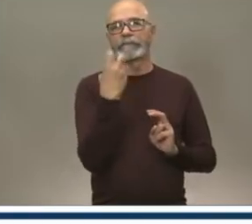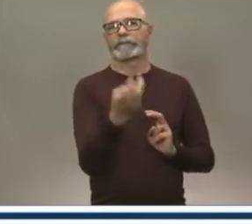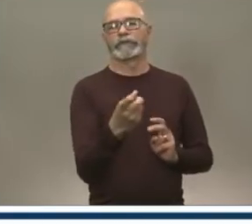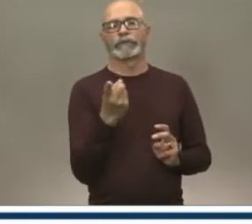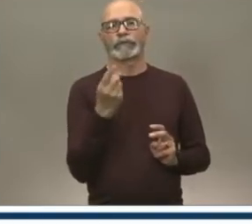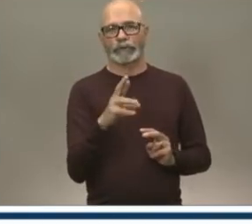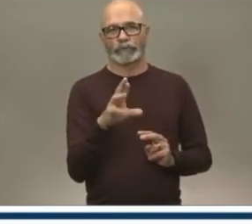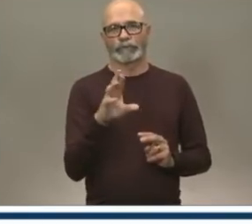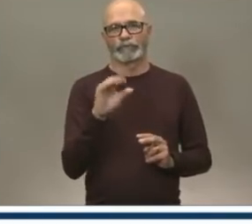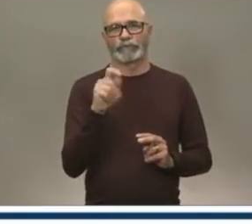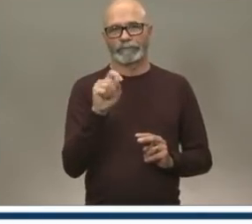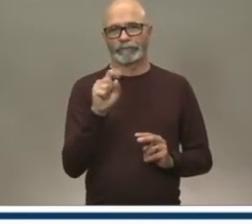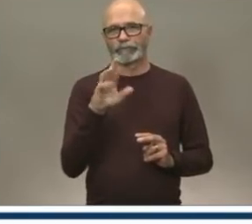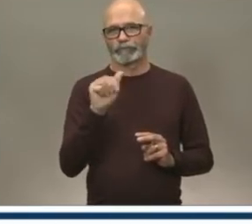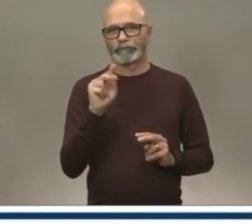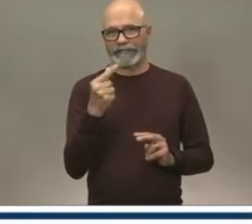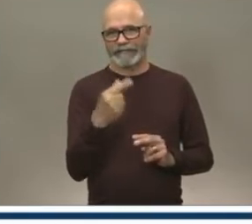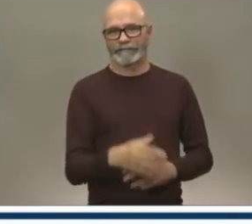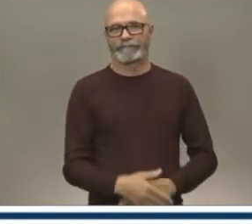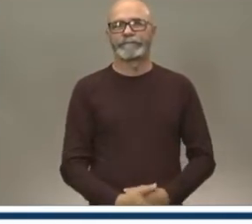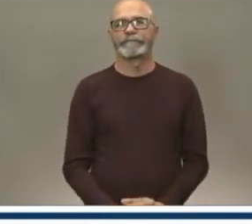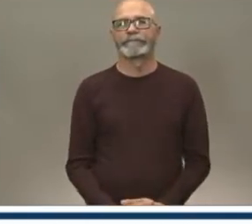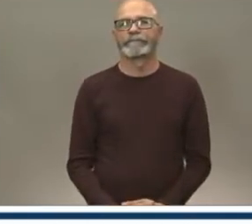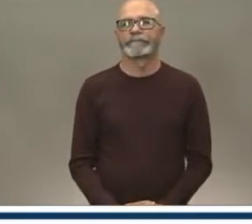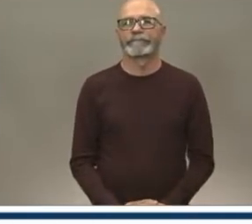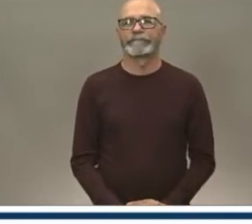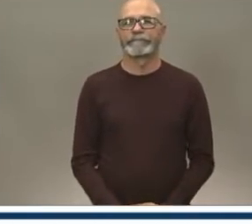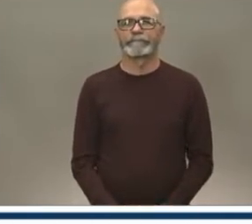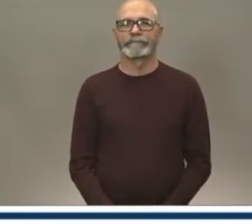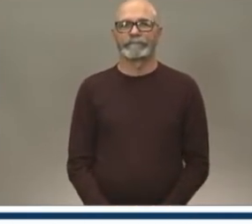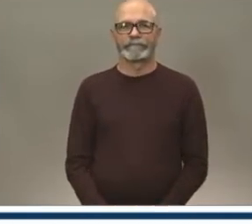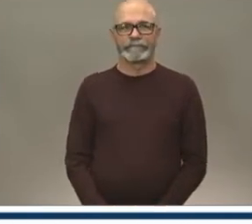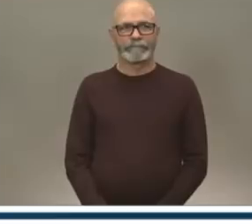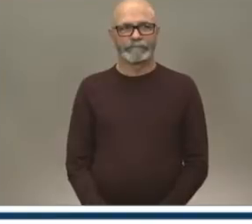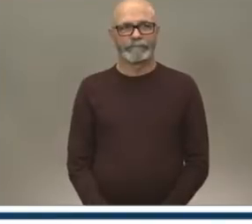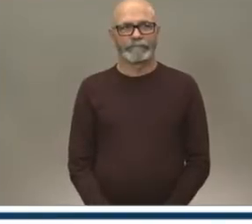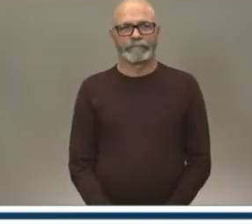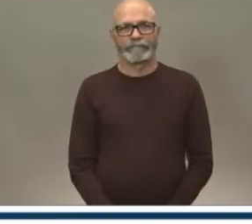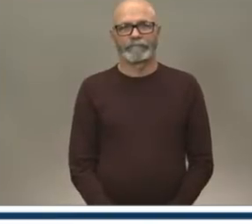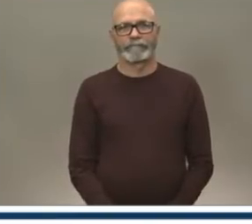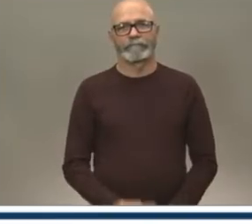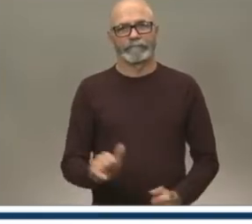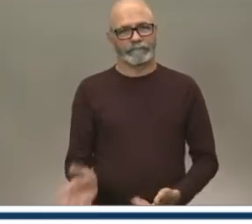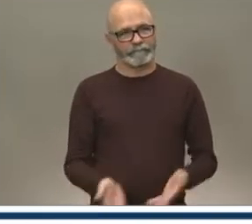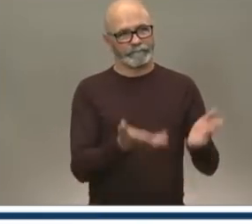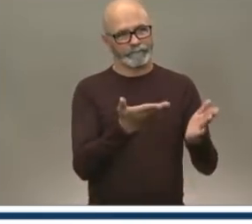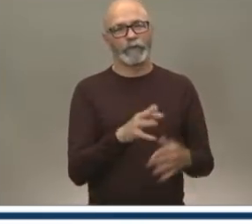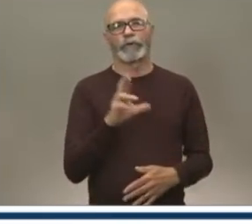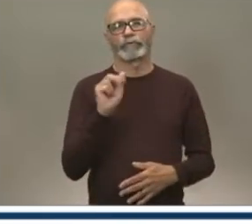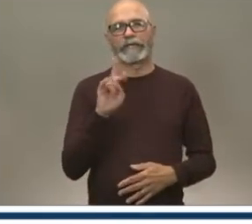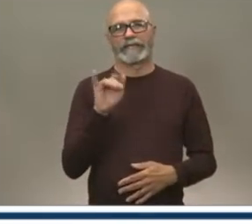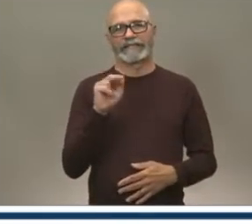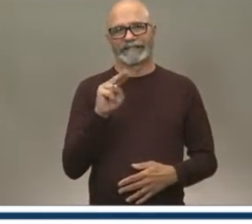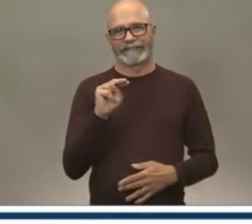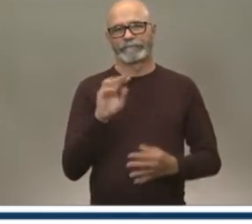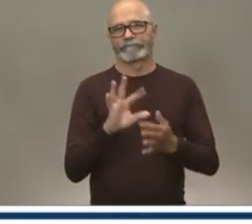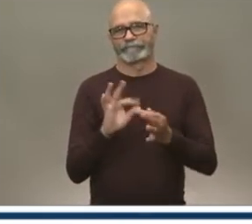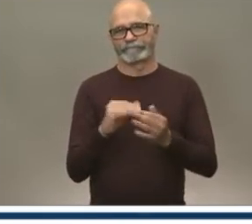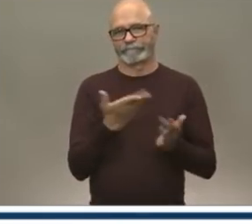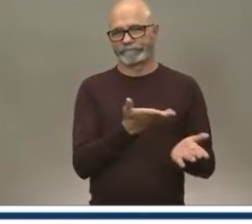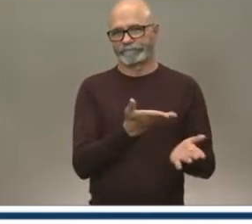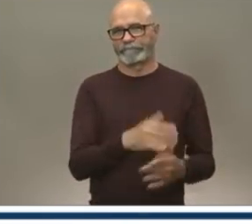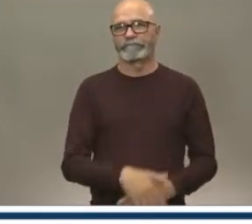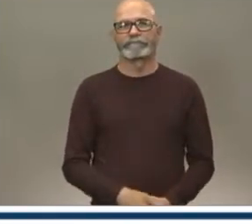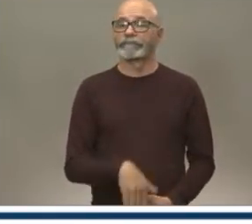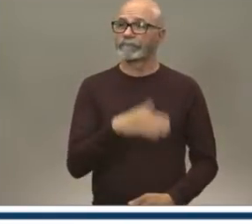Province of Nova Scotia, and Dr. Robert Strang, Chief Medical Officer of Health for Nova Scotia. Go ahead, Premier. Thank you. Good morning,